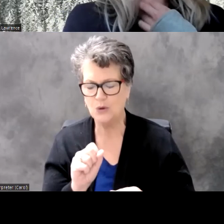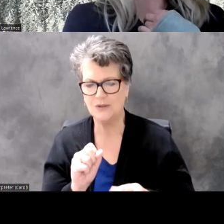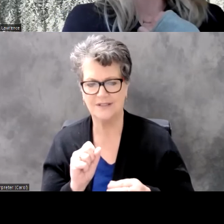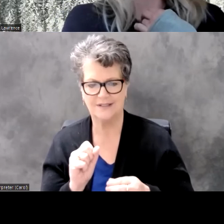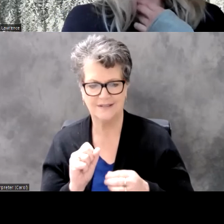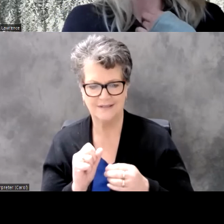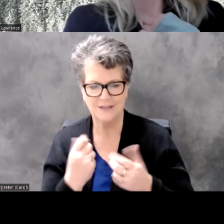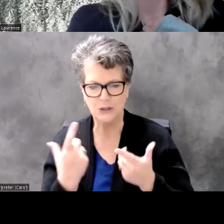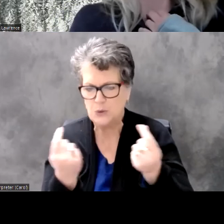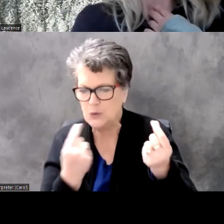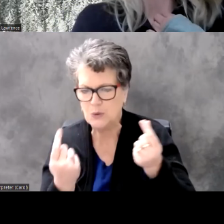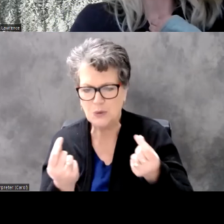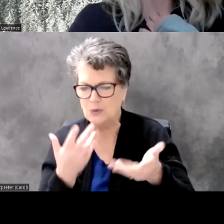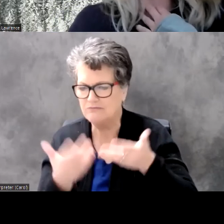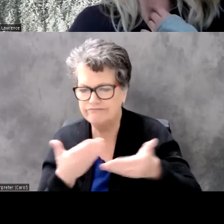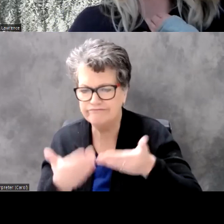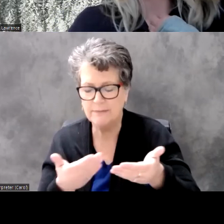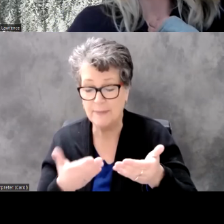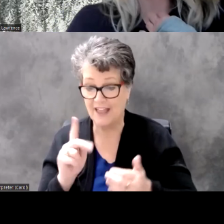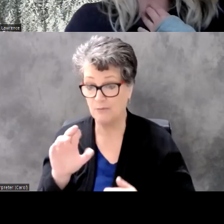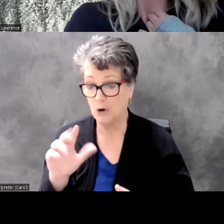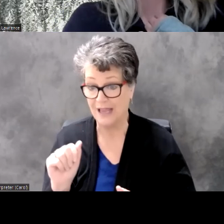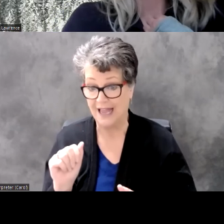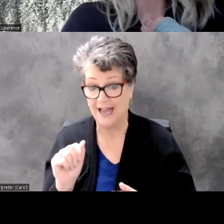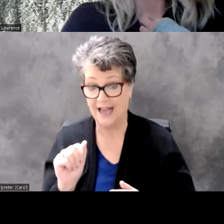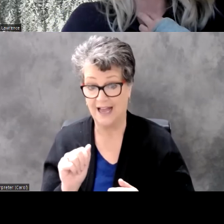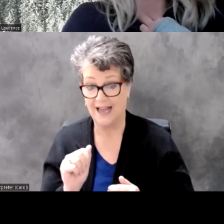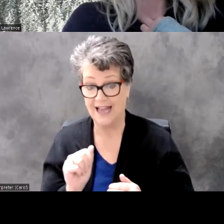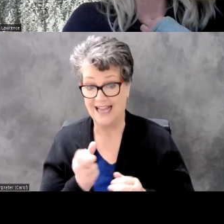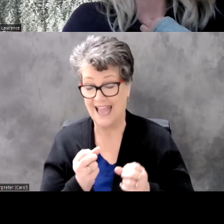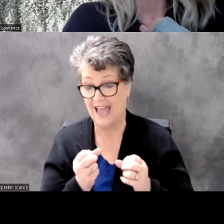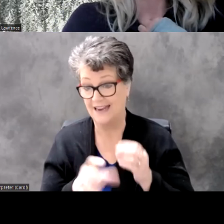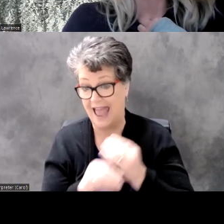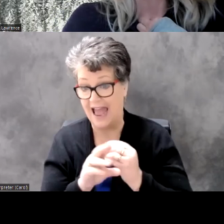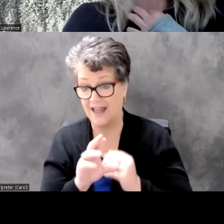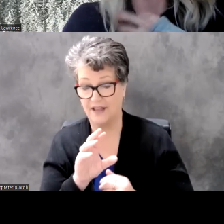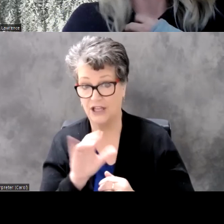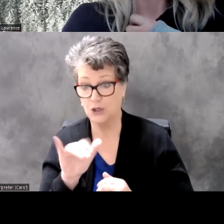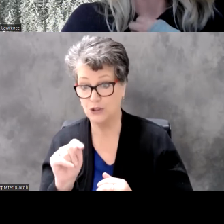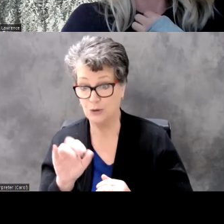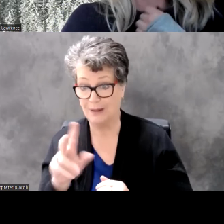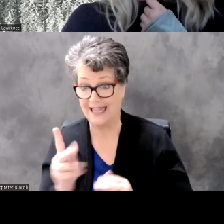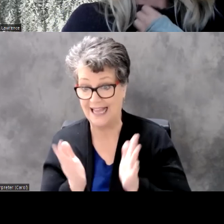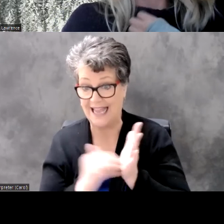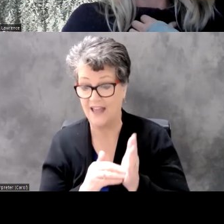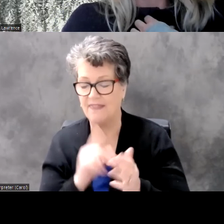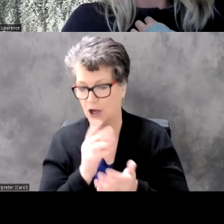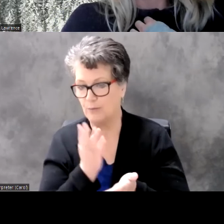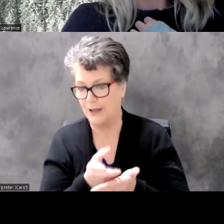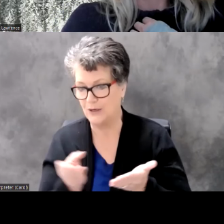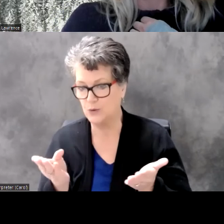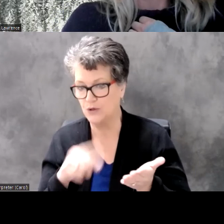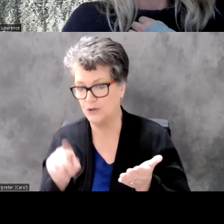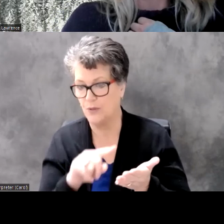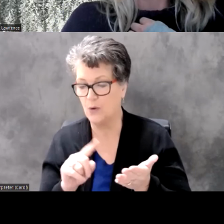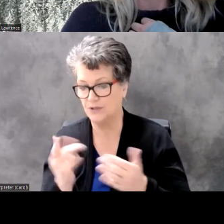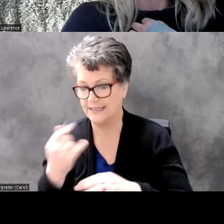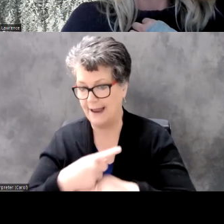So if Maria chooses to put the YouTube link in the chat again, that could be a resource to those on the call